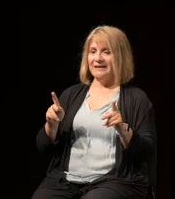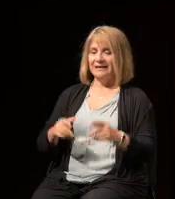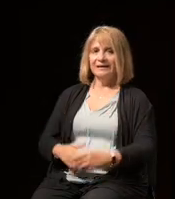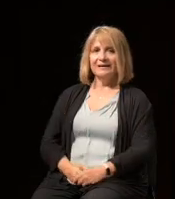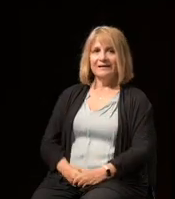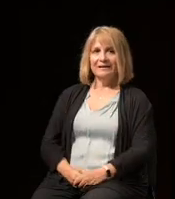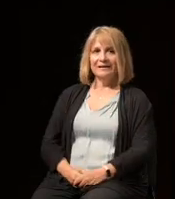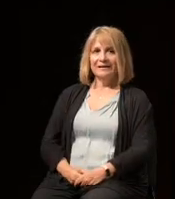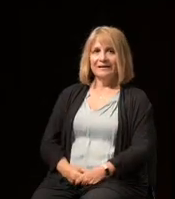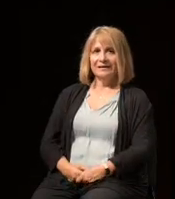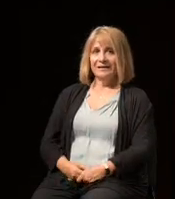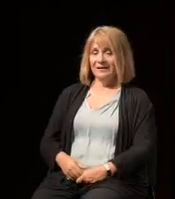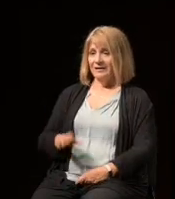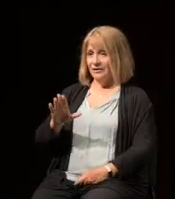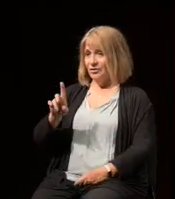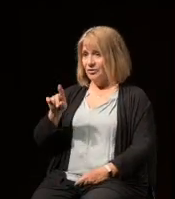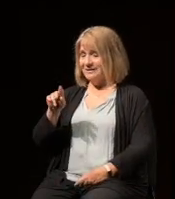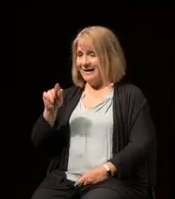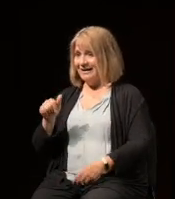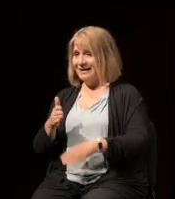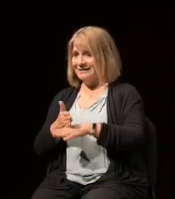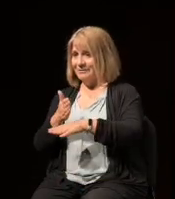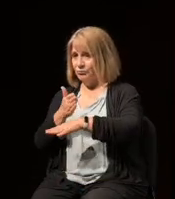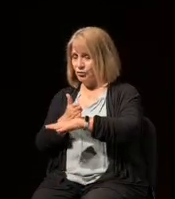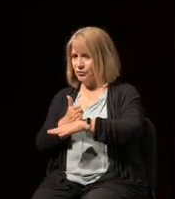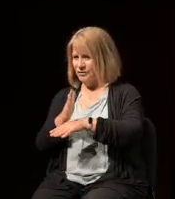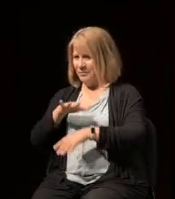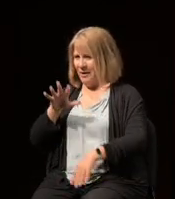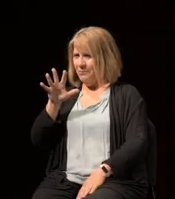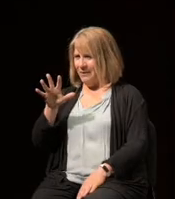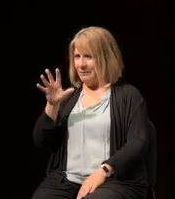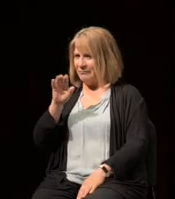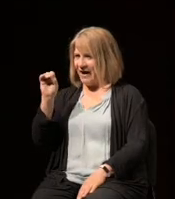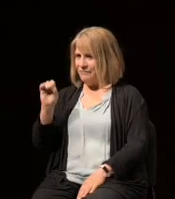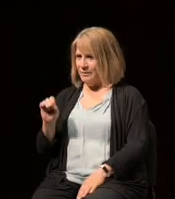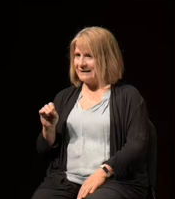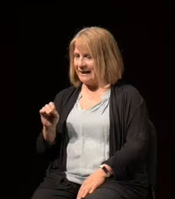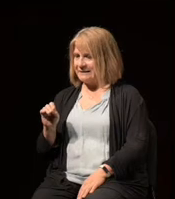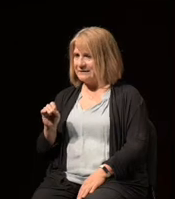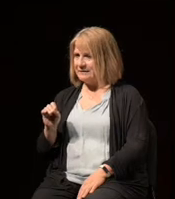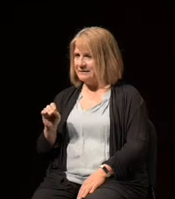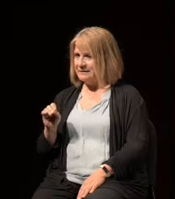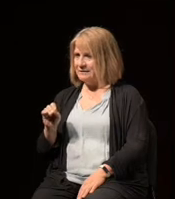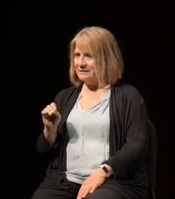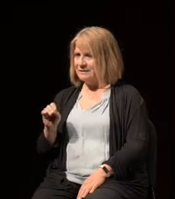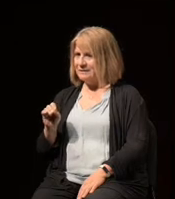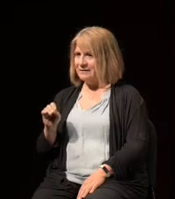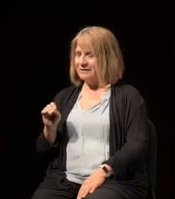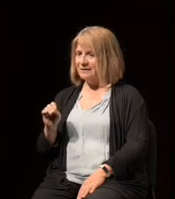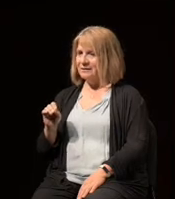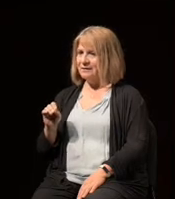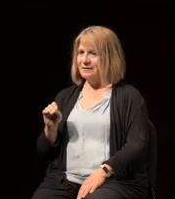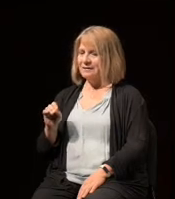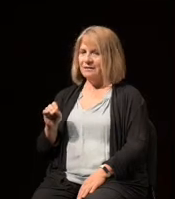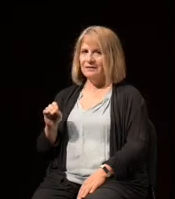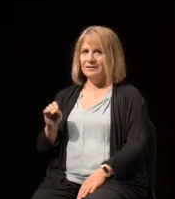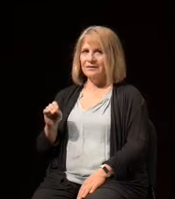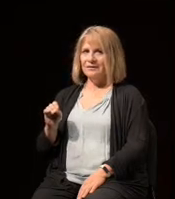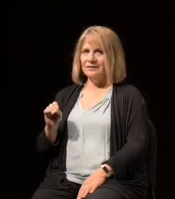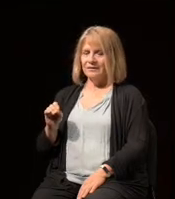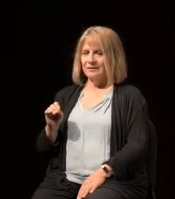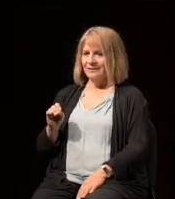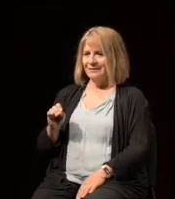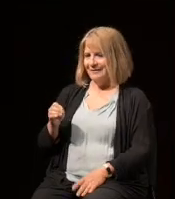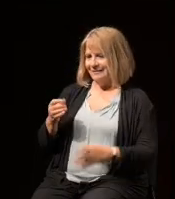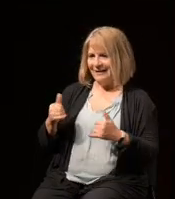Now, your data is improved by about 5 percentage points. You no longer have, for an example, full-time faculty